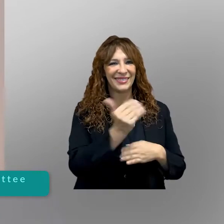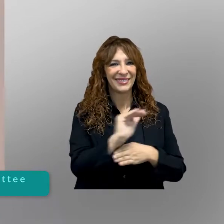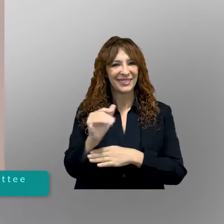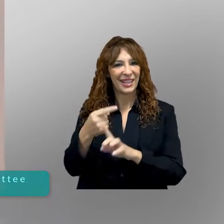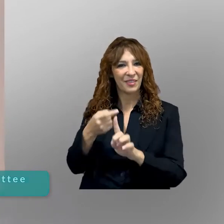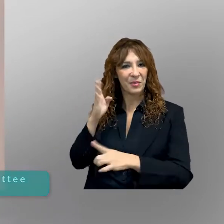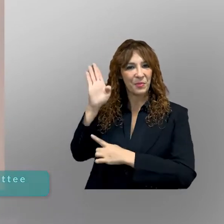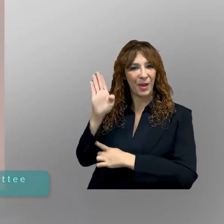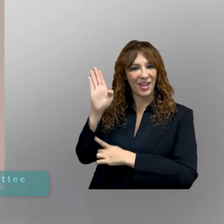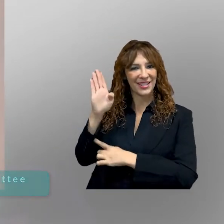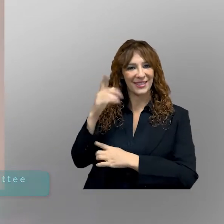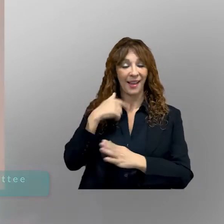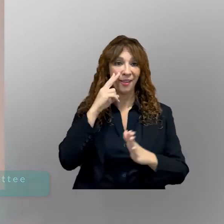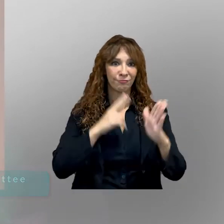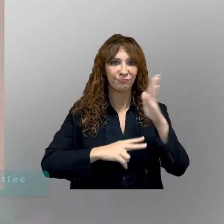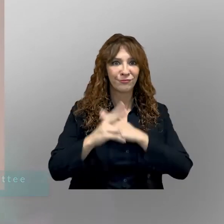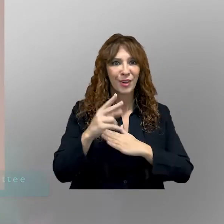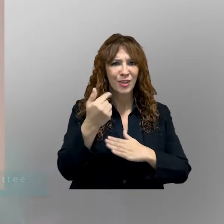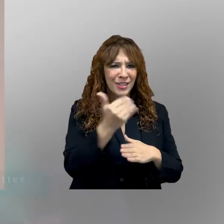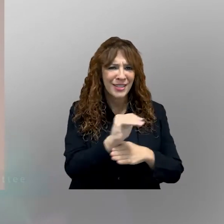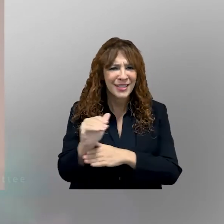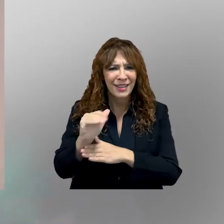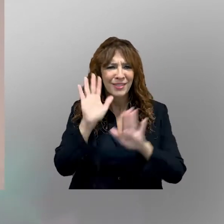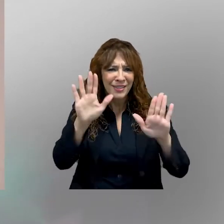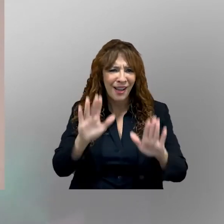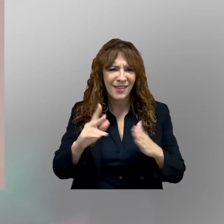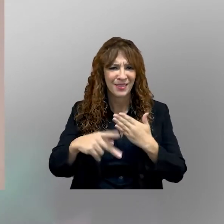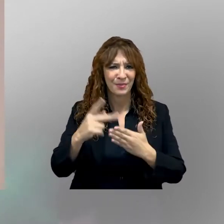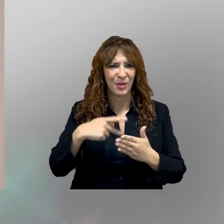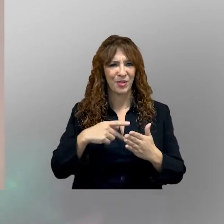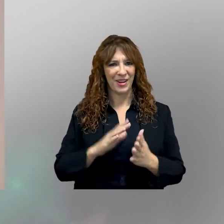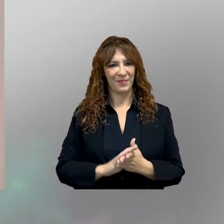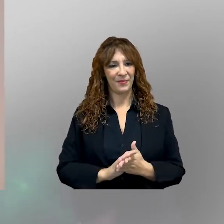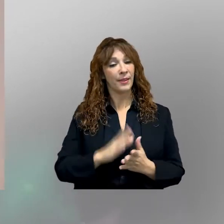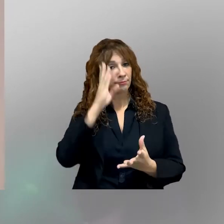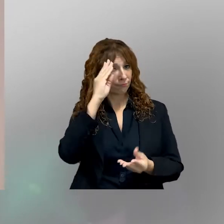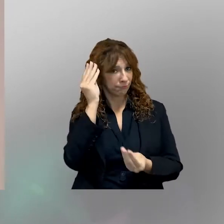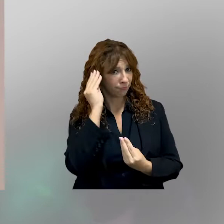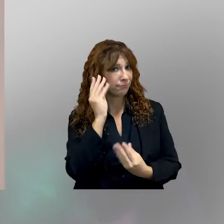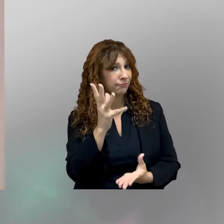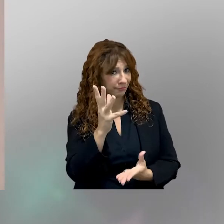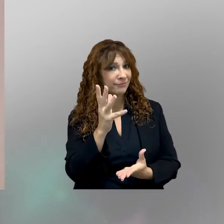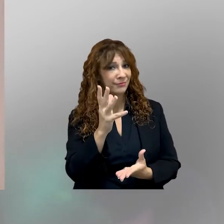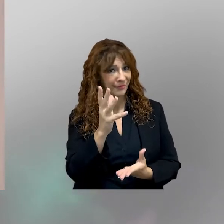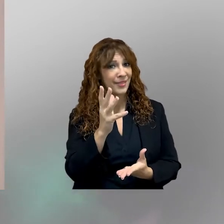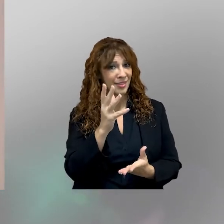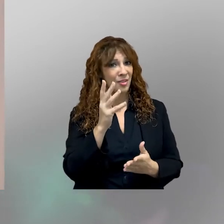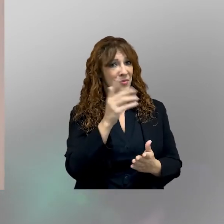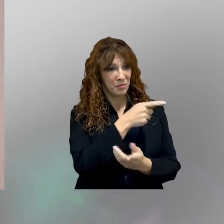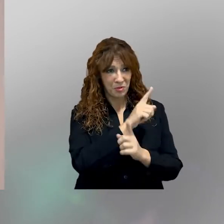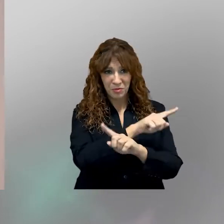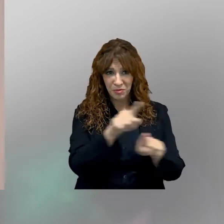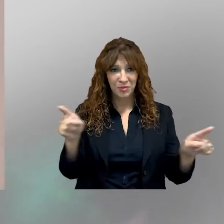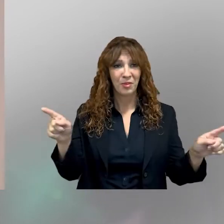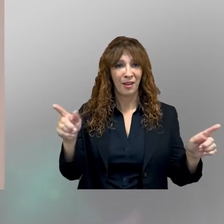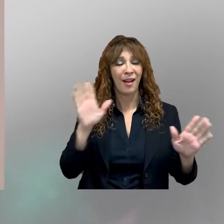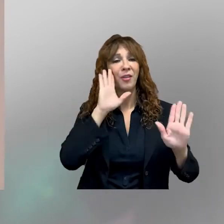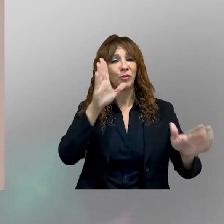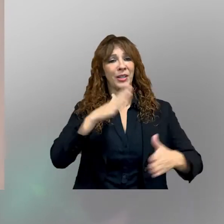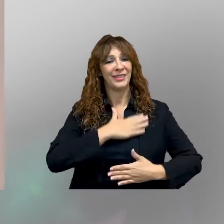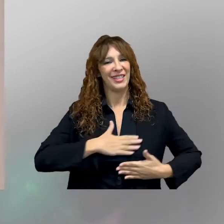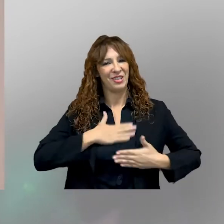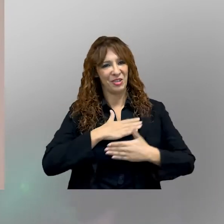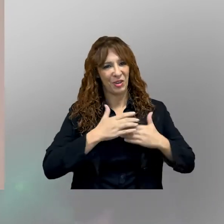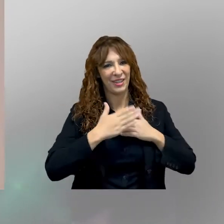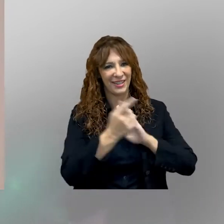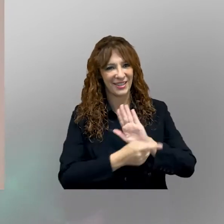tonight from Boston and look forward to this evening's awesome program. Let me assure you that there will be something for everyone over the next